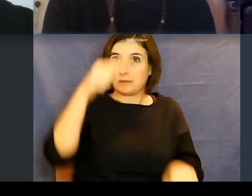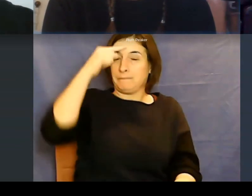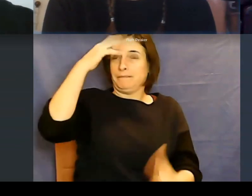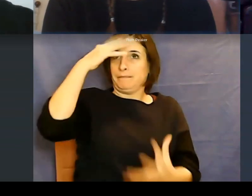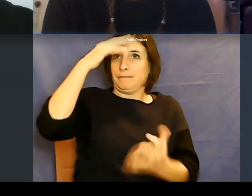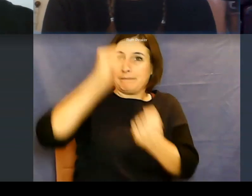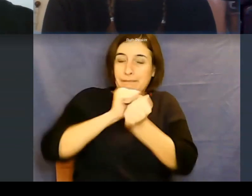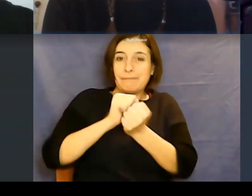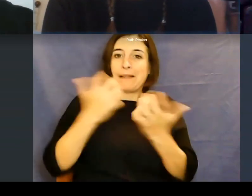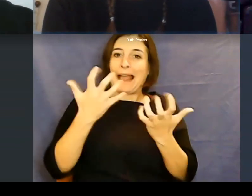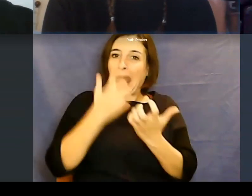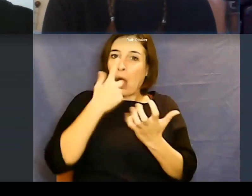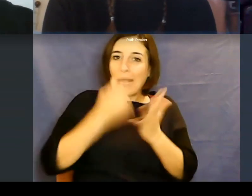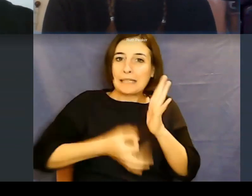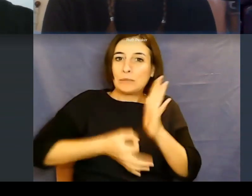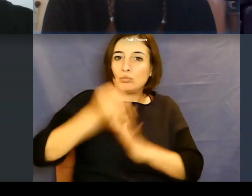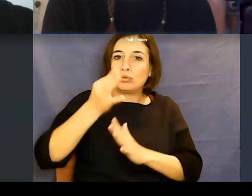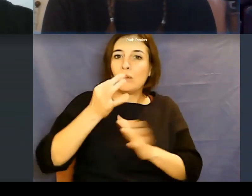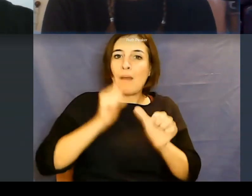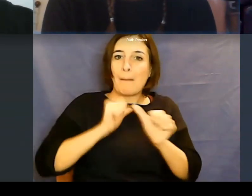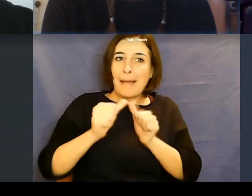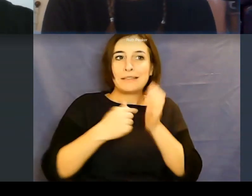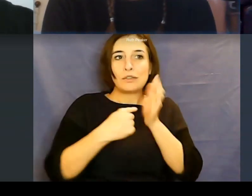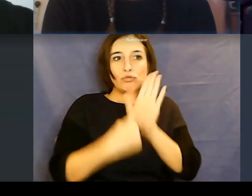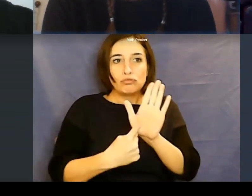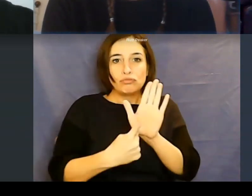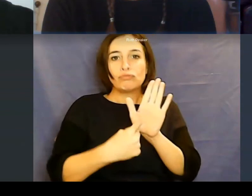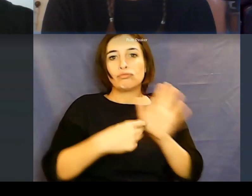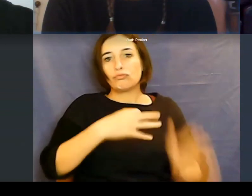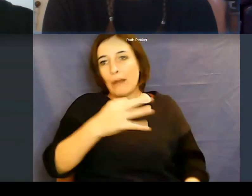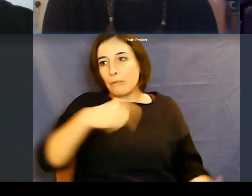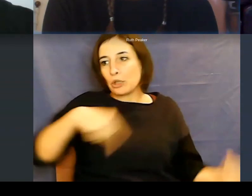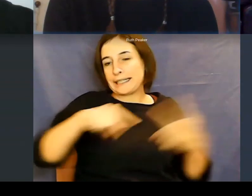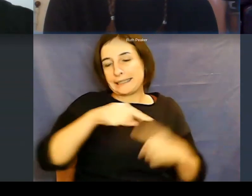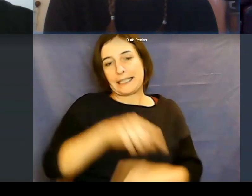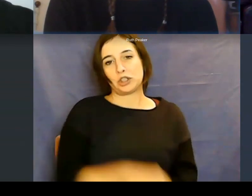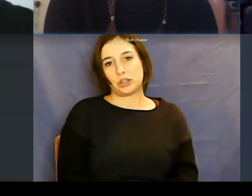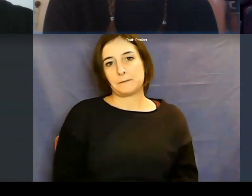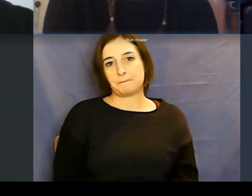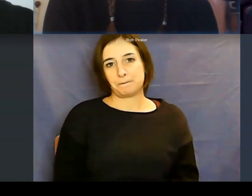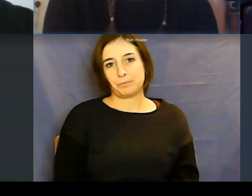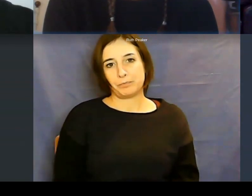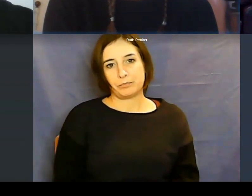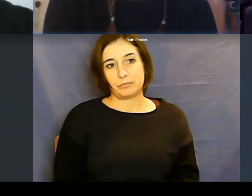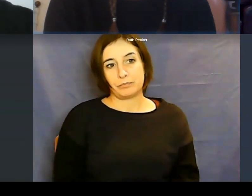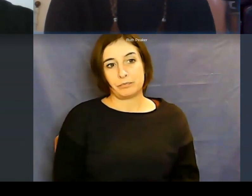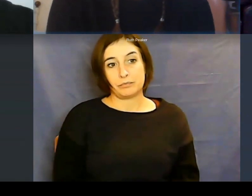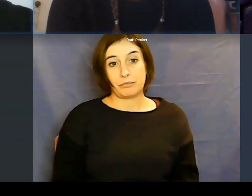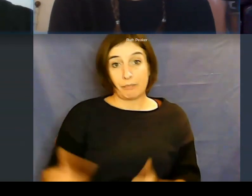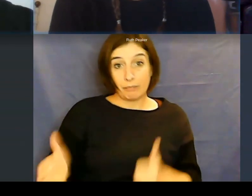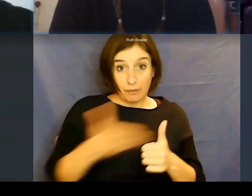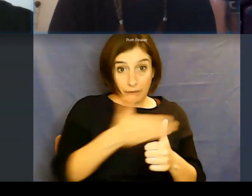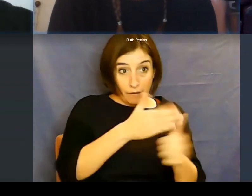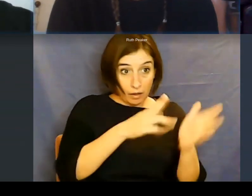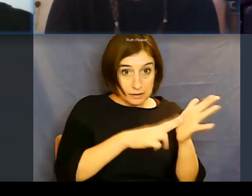in the sector, or one piece of advice they can take away. So I will go to you, Nick,